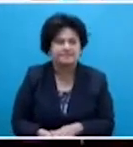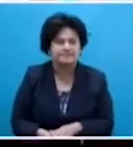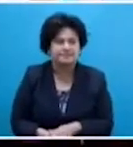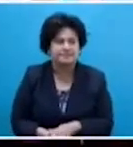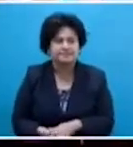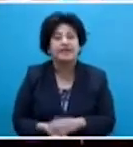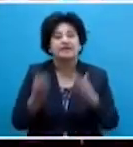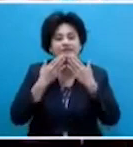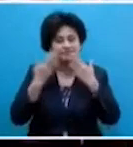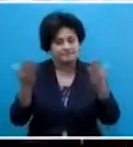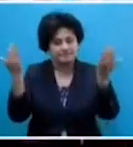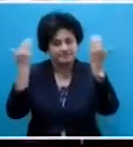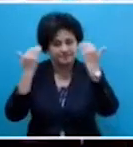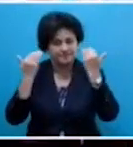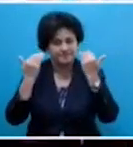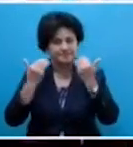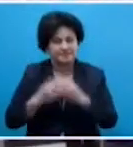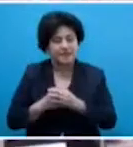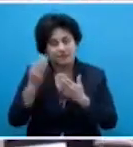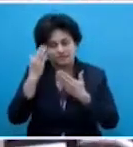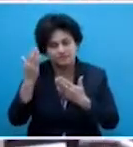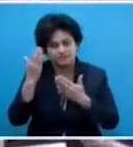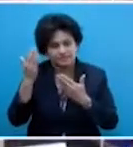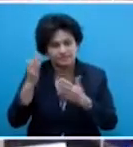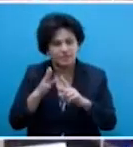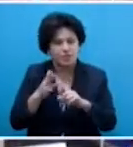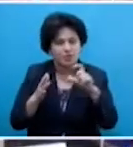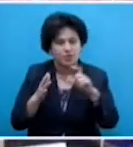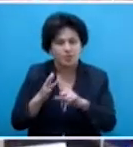I thank the Honourable O'Connor for his contribution.